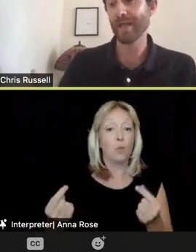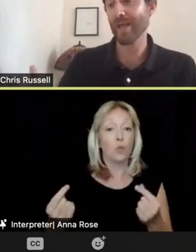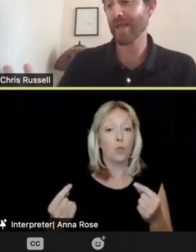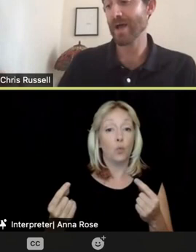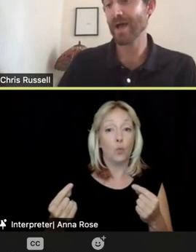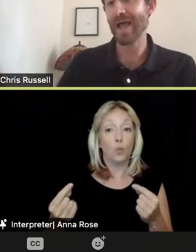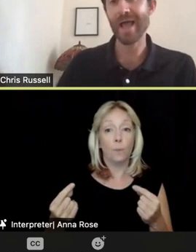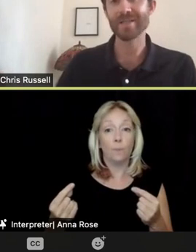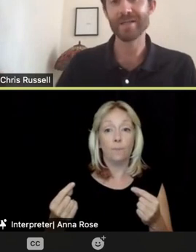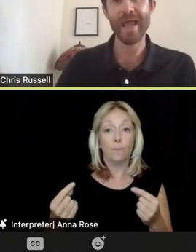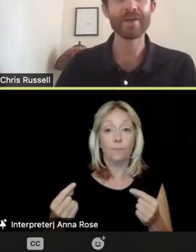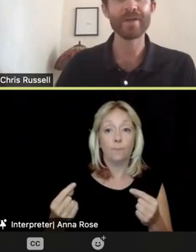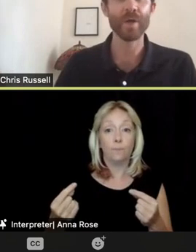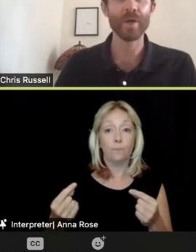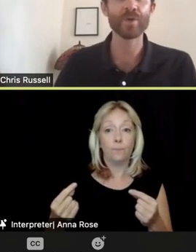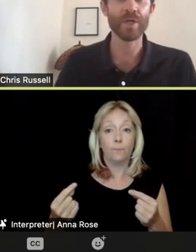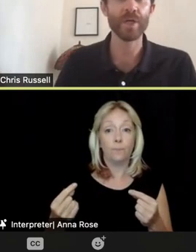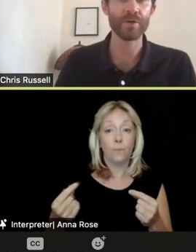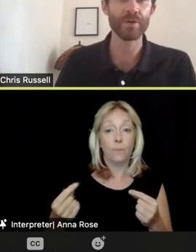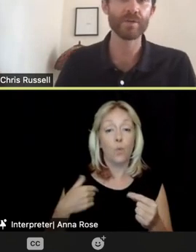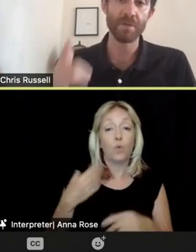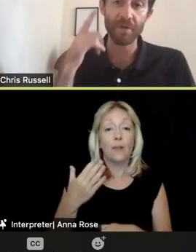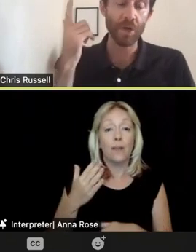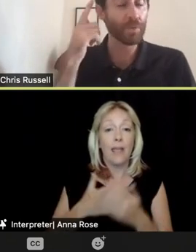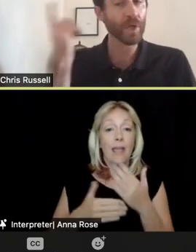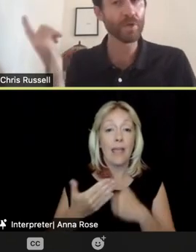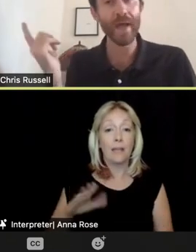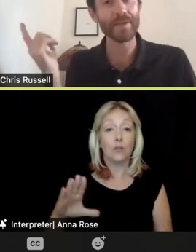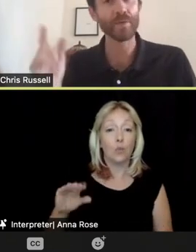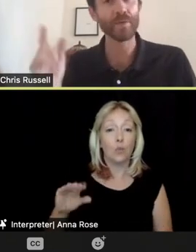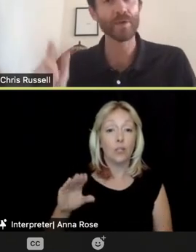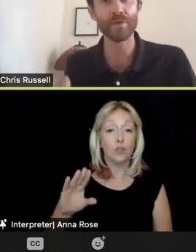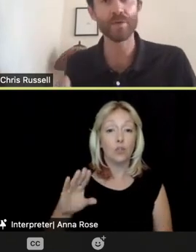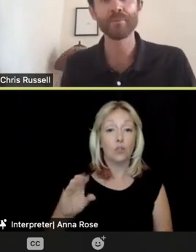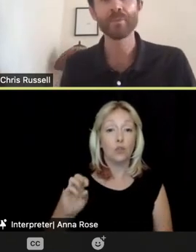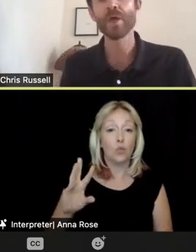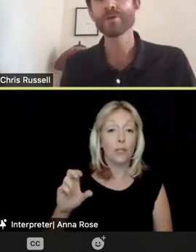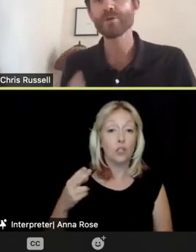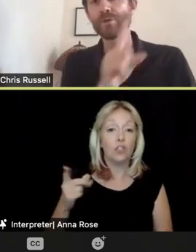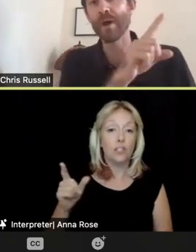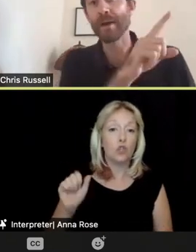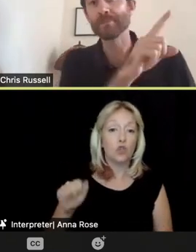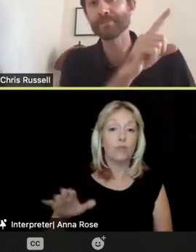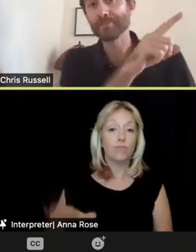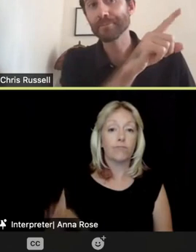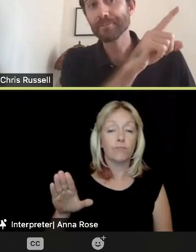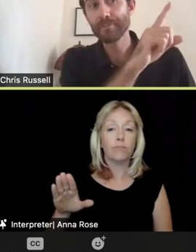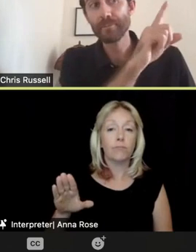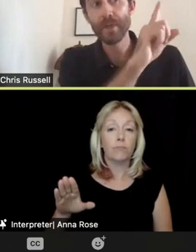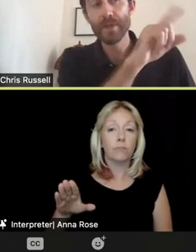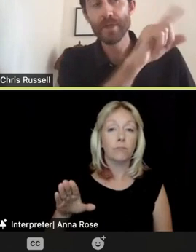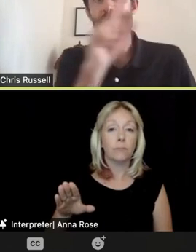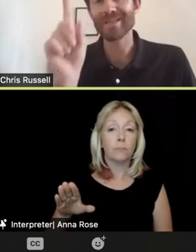a hand switch, which he could use. If he couldn't, we could do a head switch too,